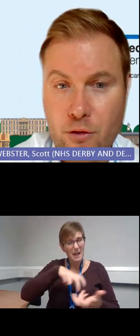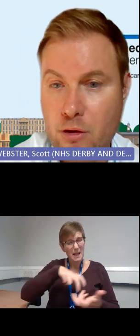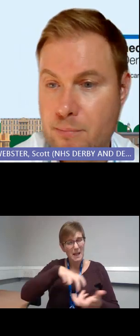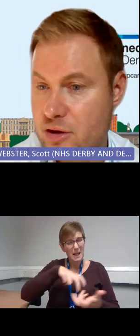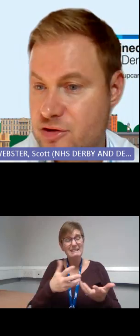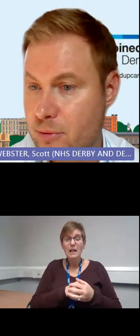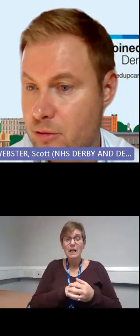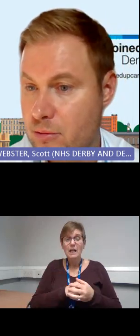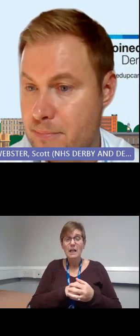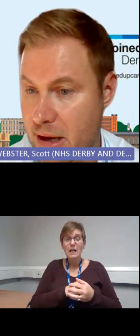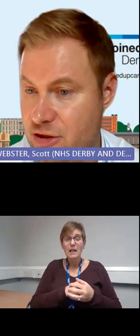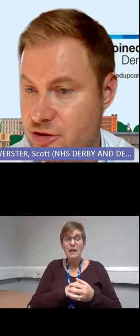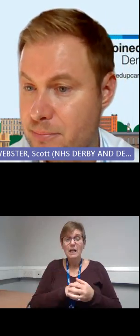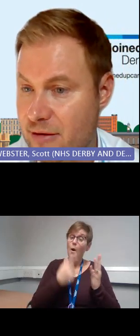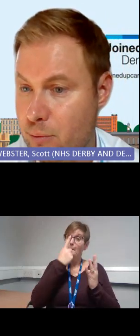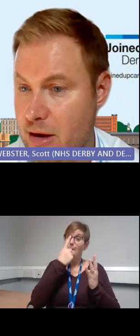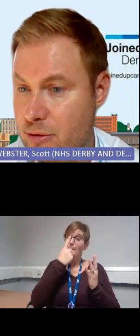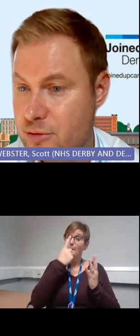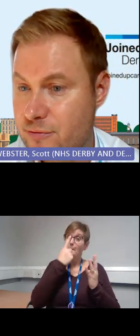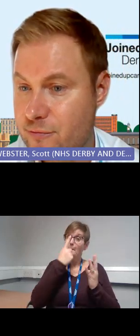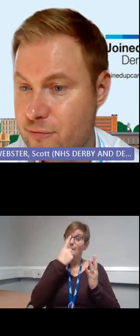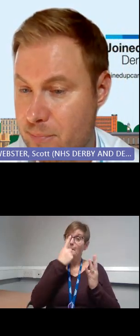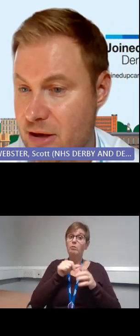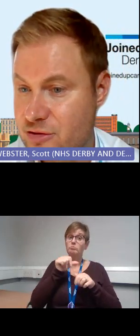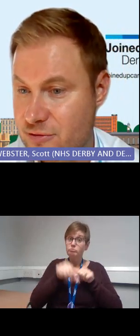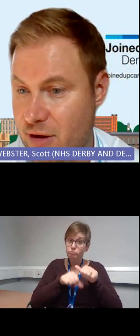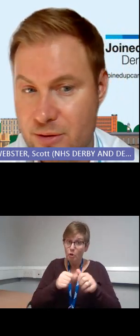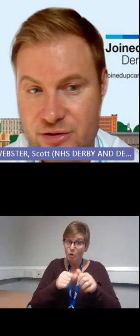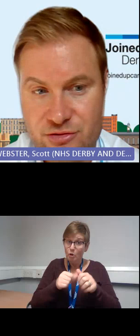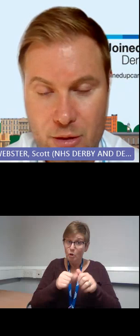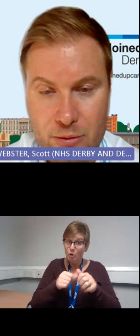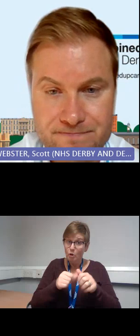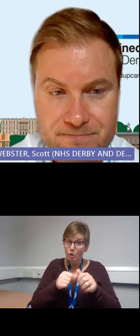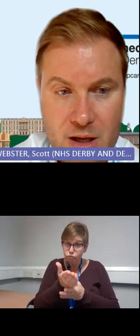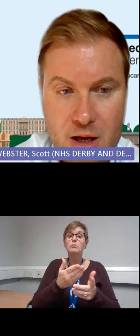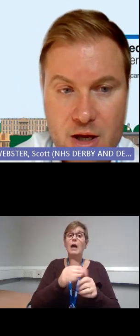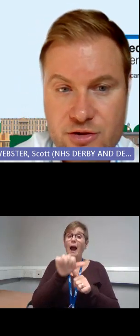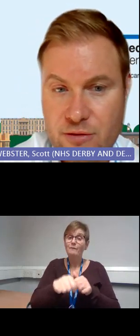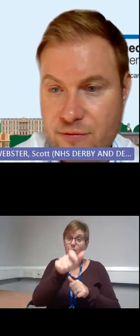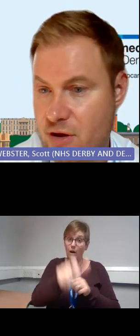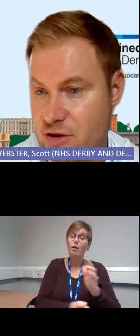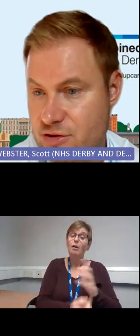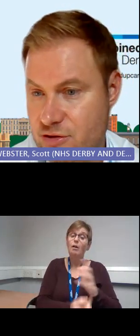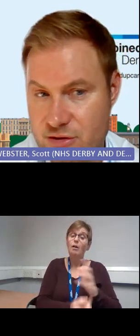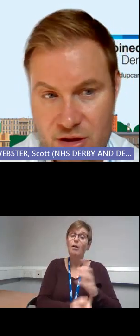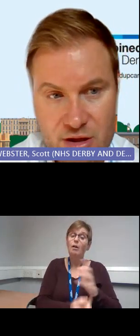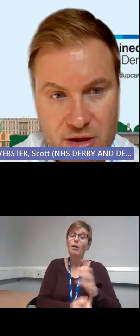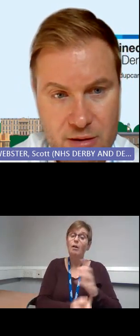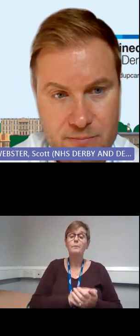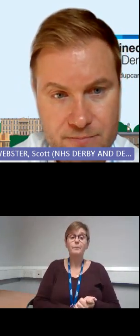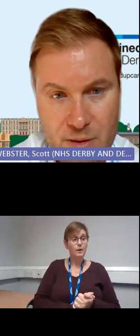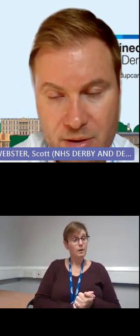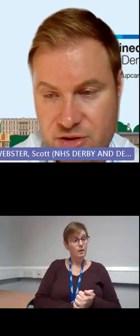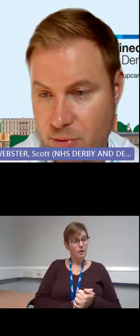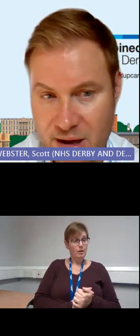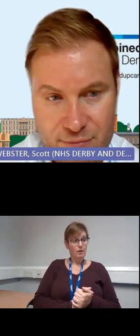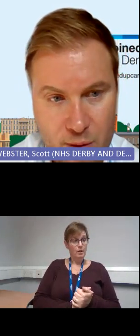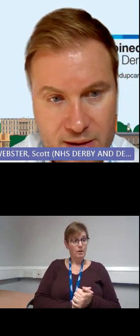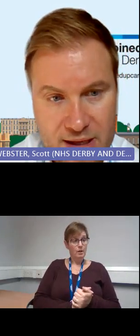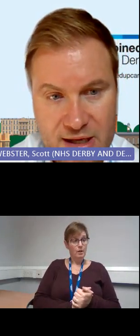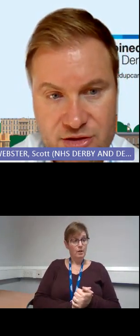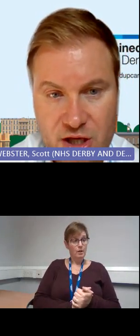are 4 possible patient pathway routes for patients following a stroke. So the first